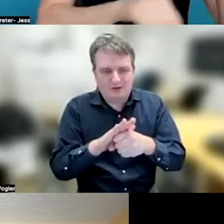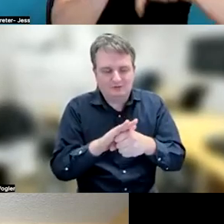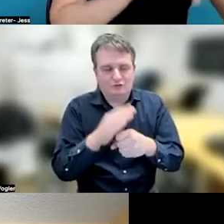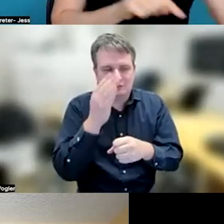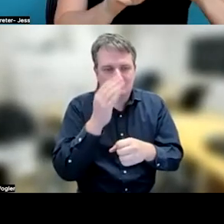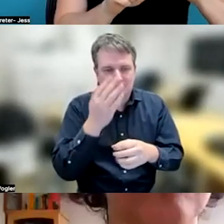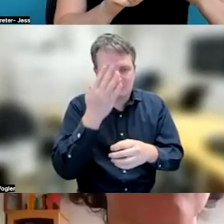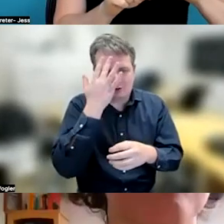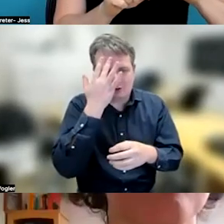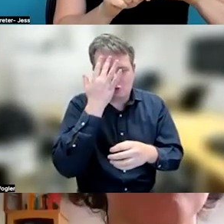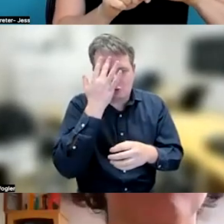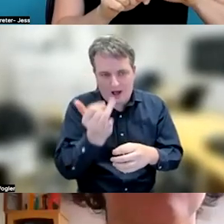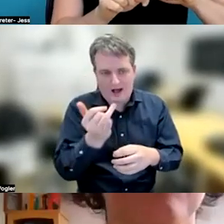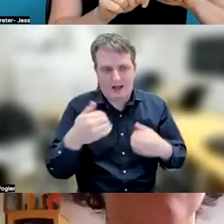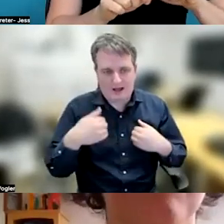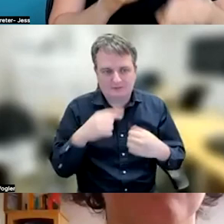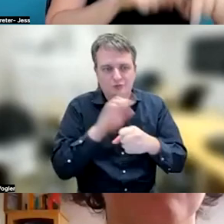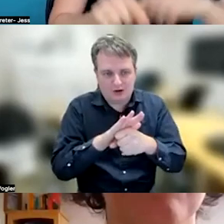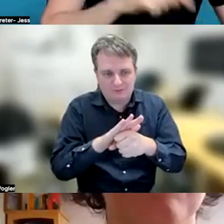sorry, we're gonna have to go back.